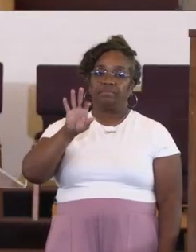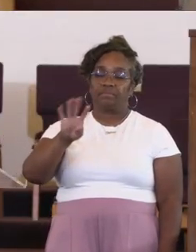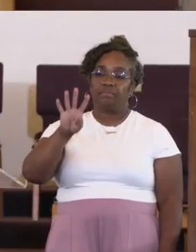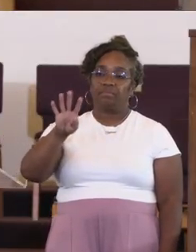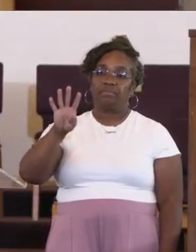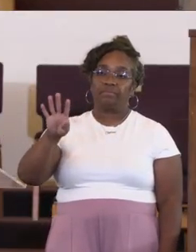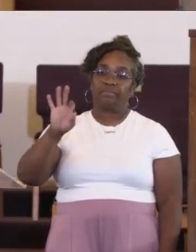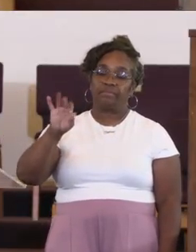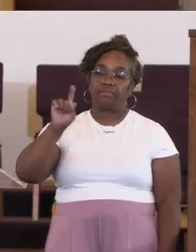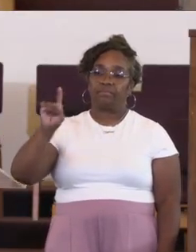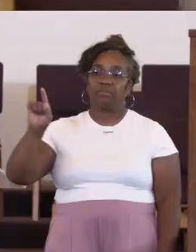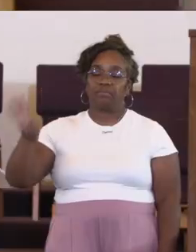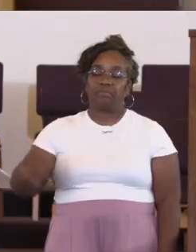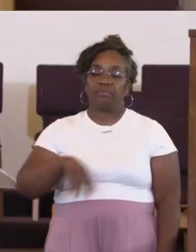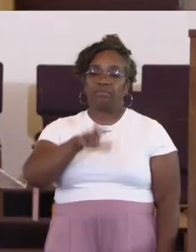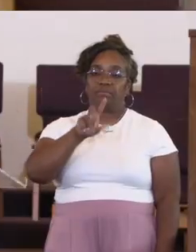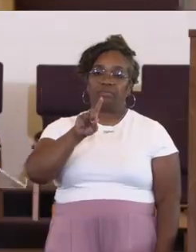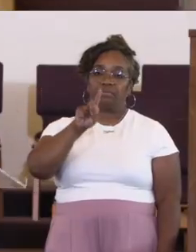313-444-9114,